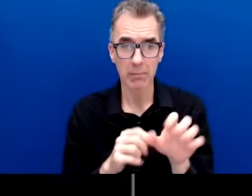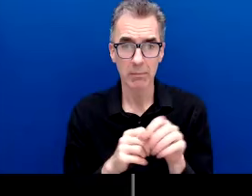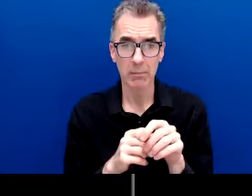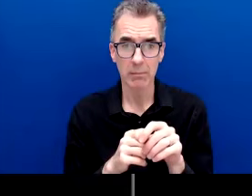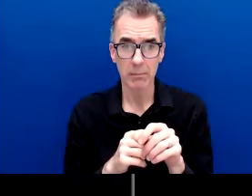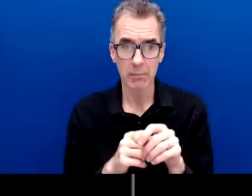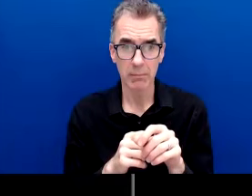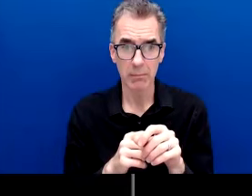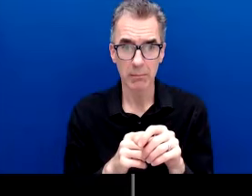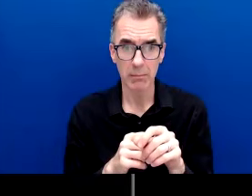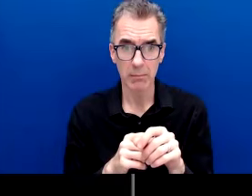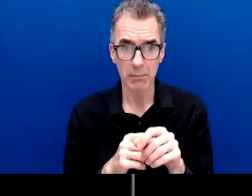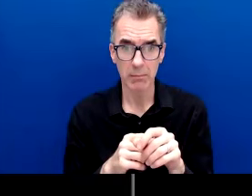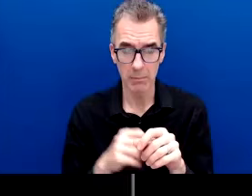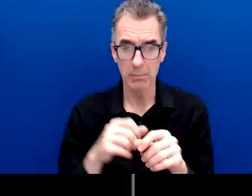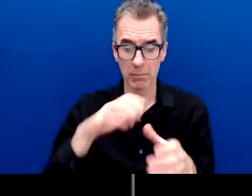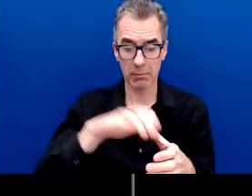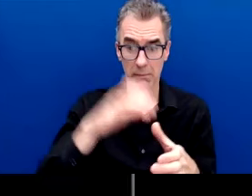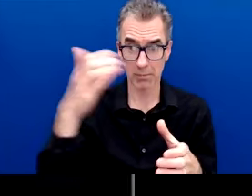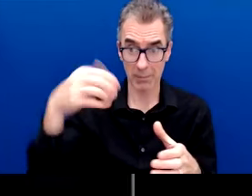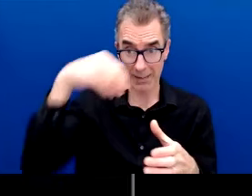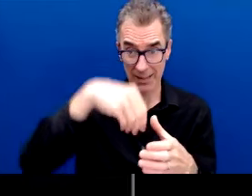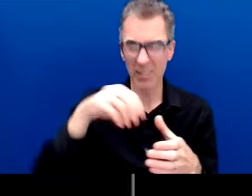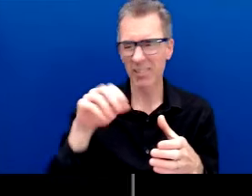and inside the neurocranium,